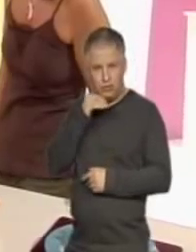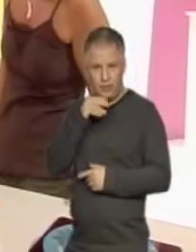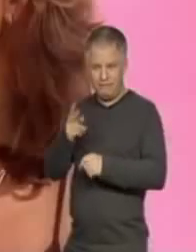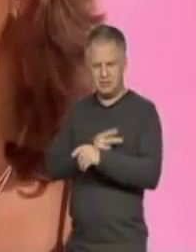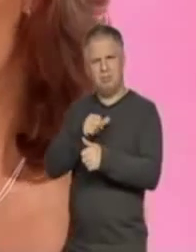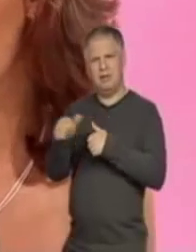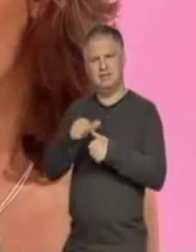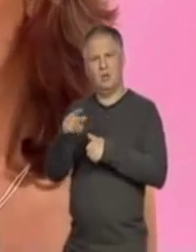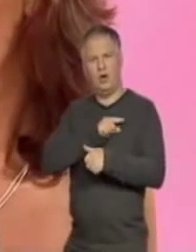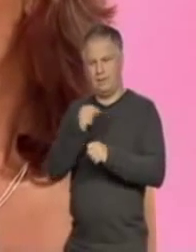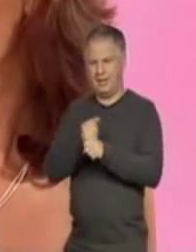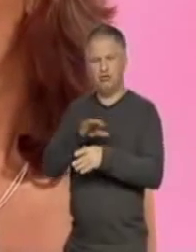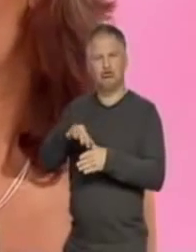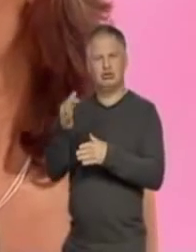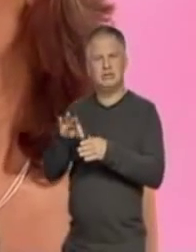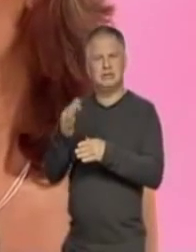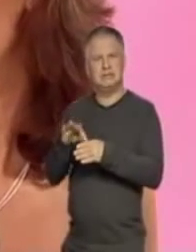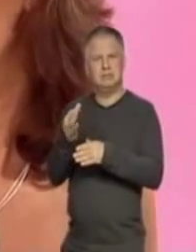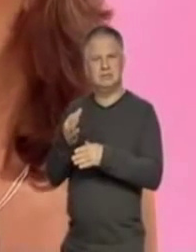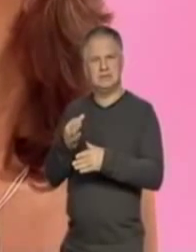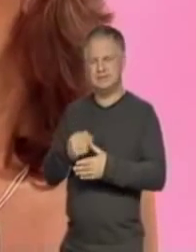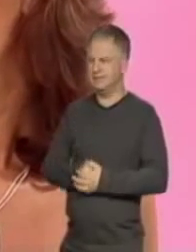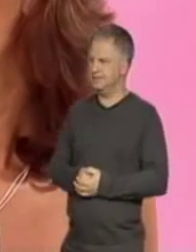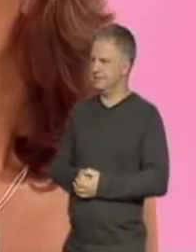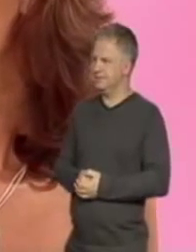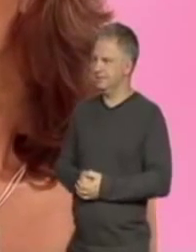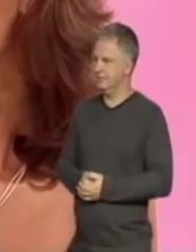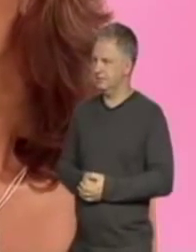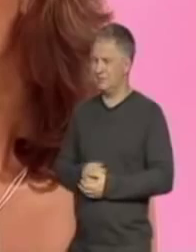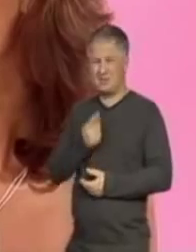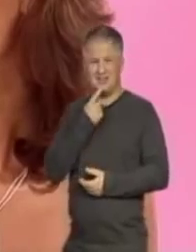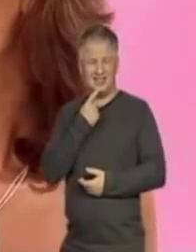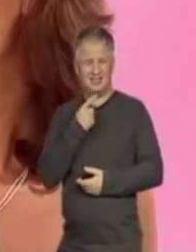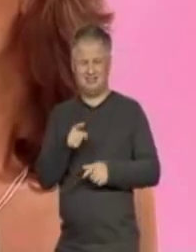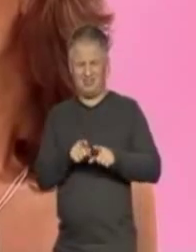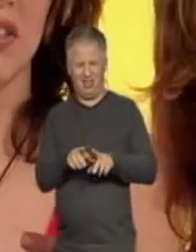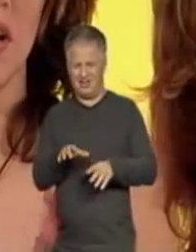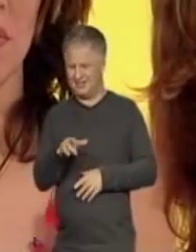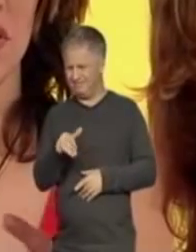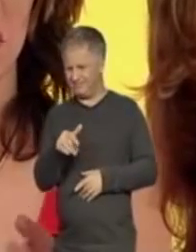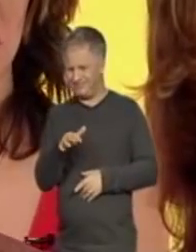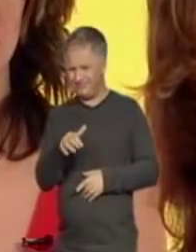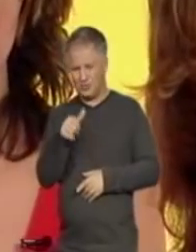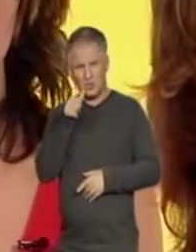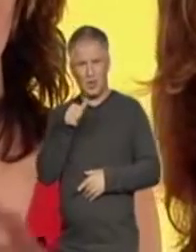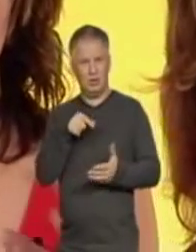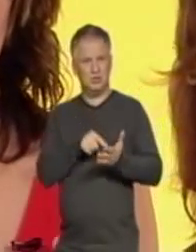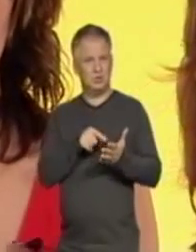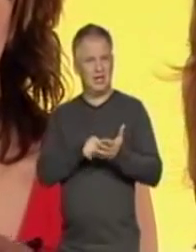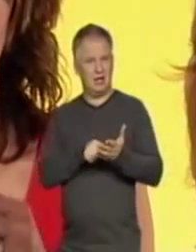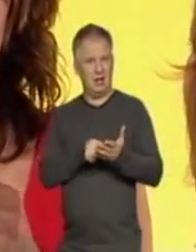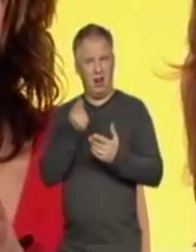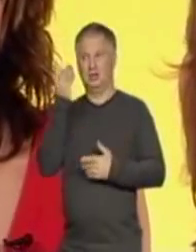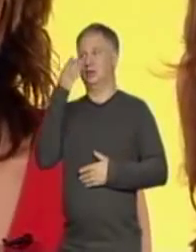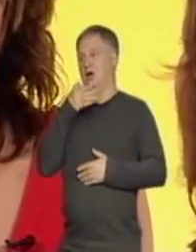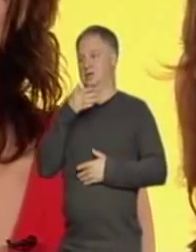can make those into crisps, and that's a lot easier to do. It tastes like when you've had tortillas sort of the night before and you